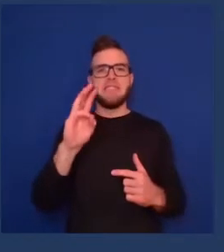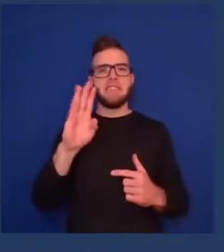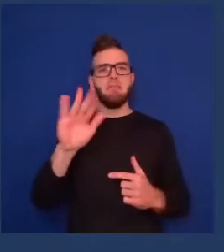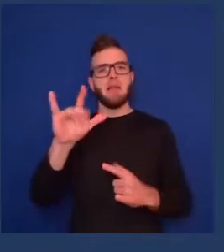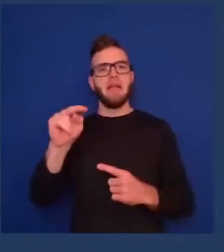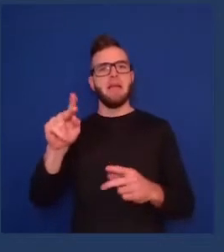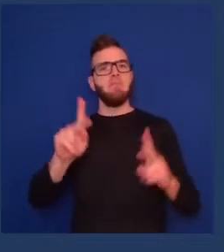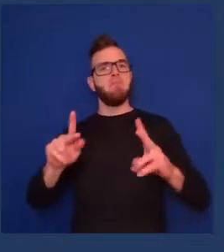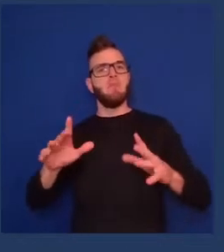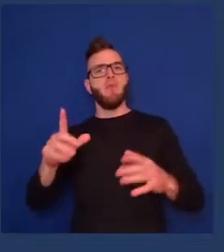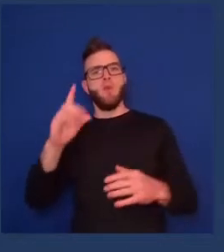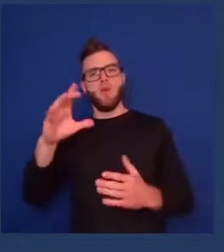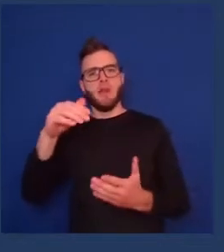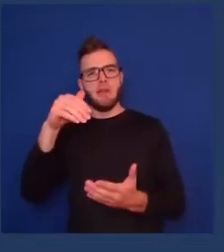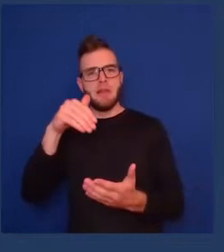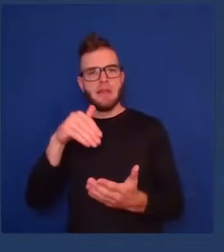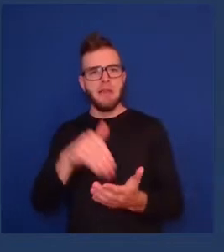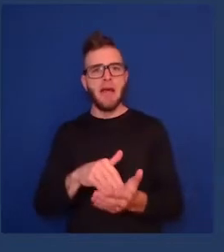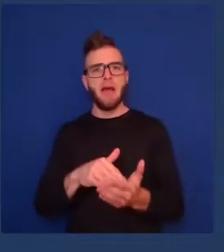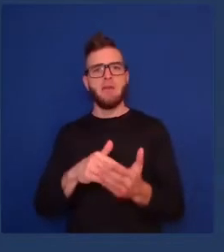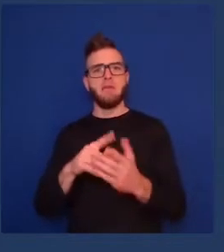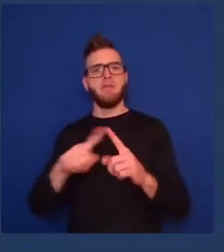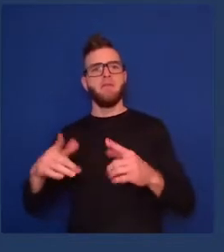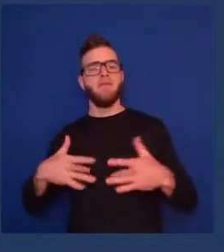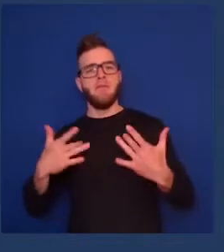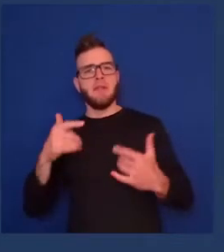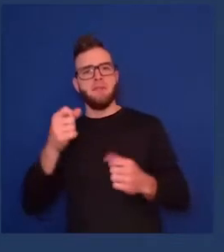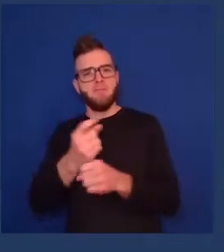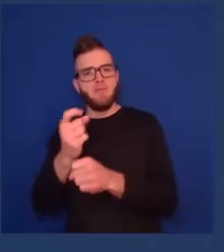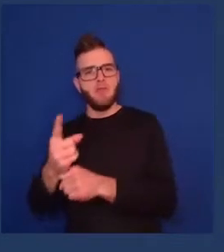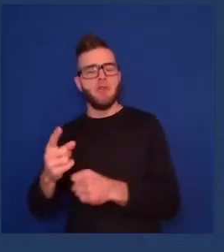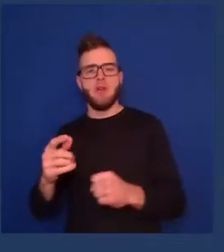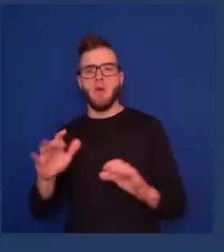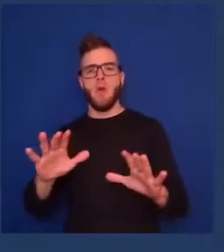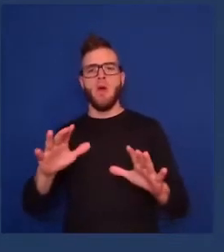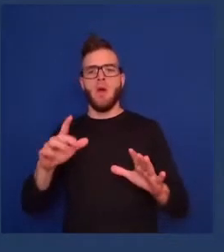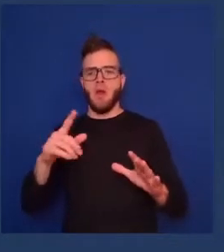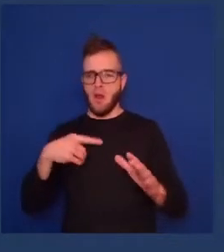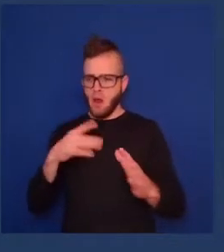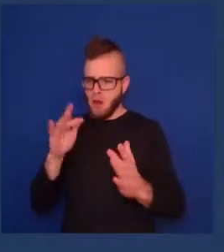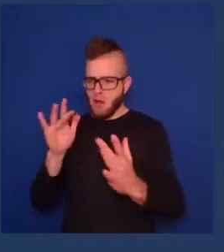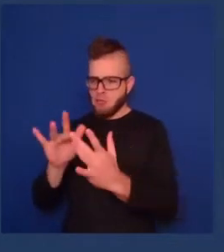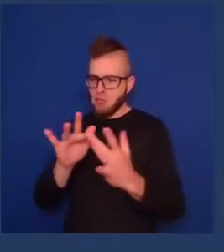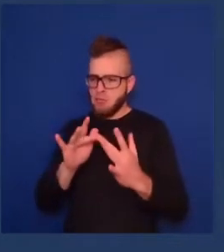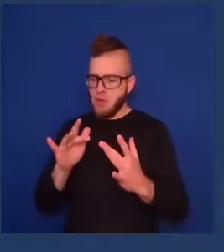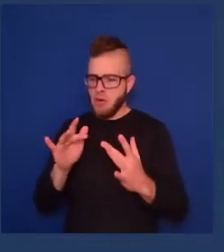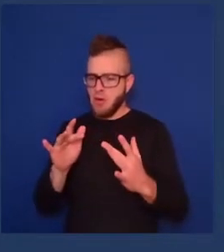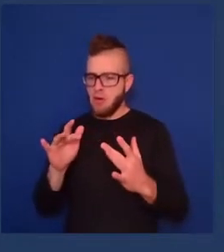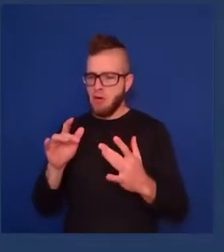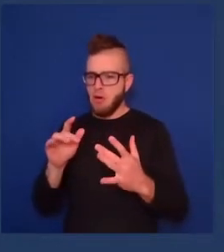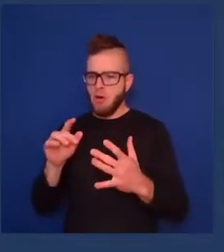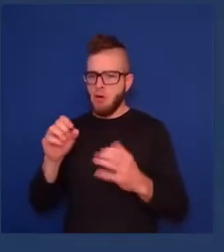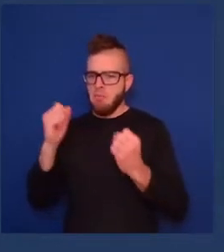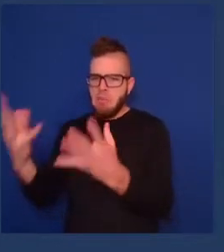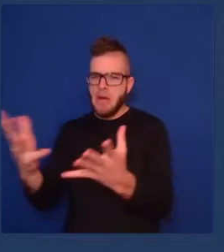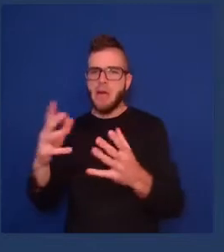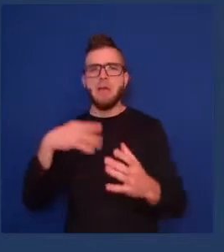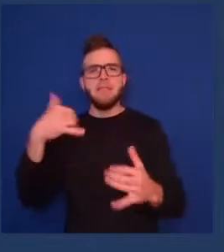million people, 100,000 events a year. So you'd say that's really amazing and it's comprehensive. But even if we reach 6 million, we're